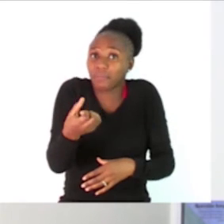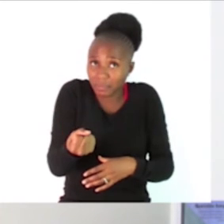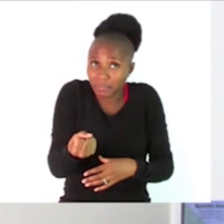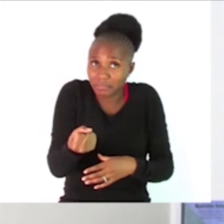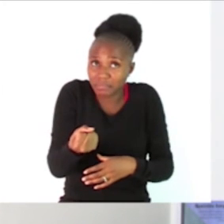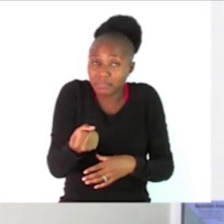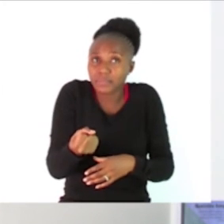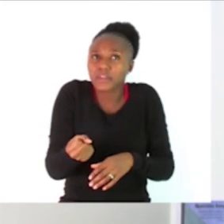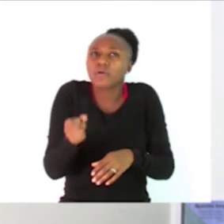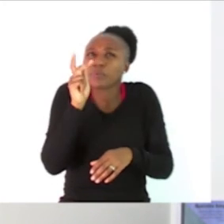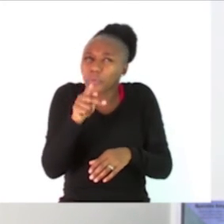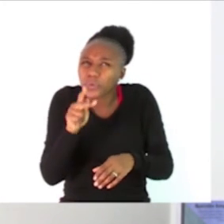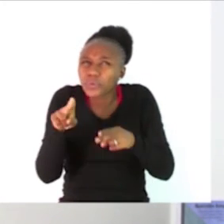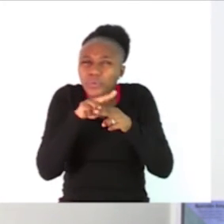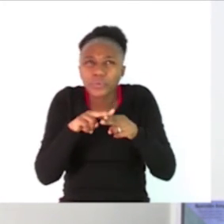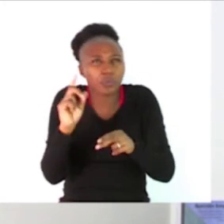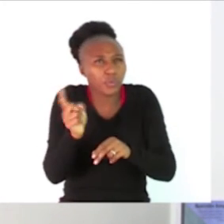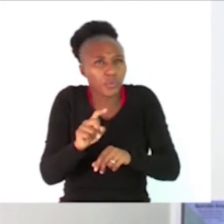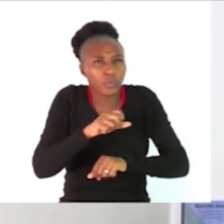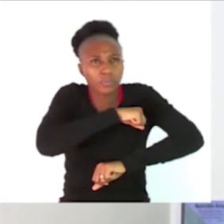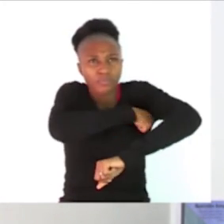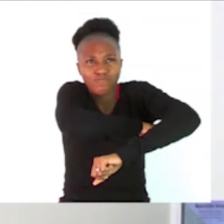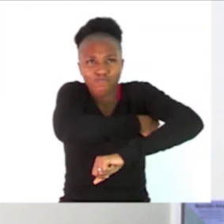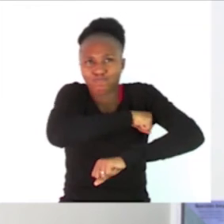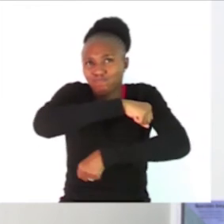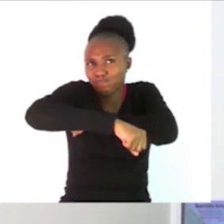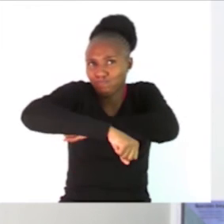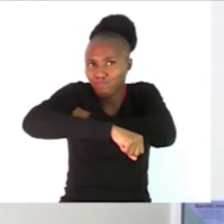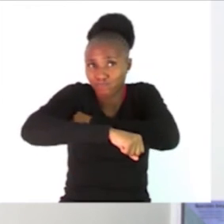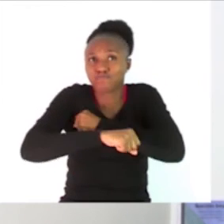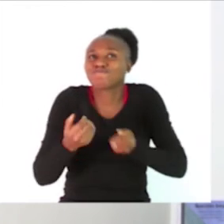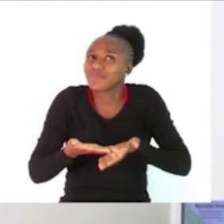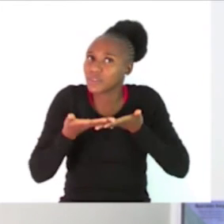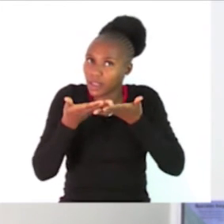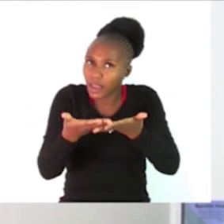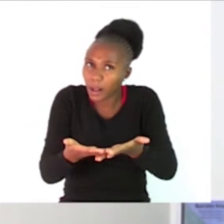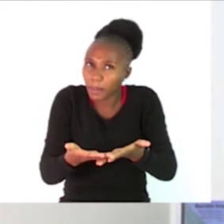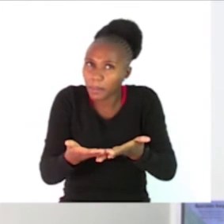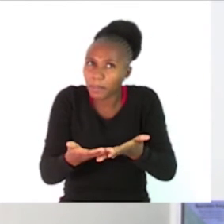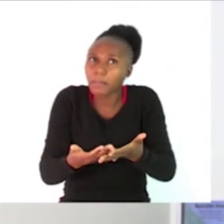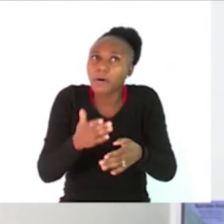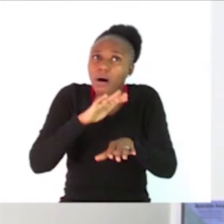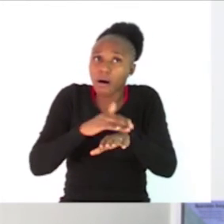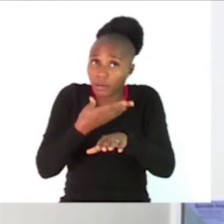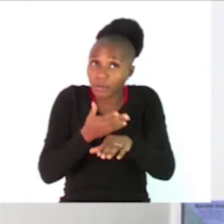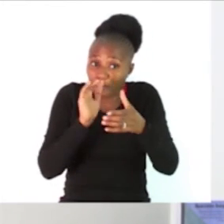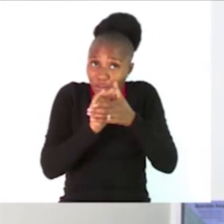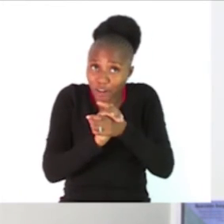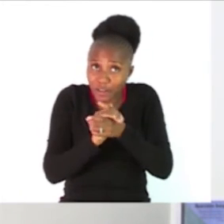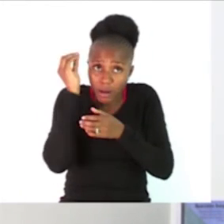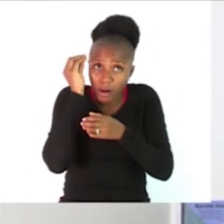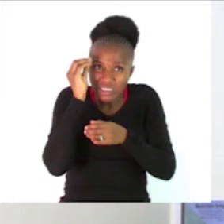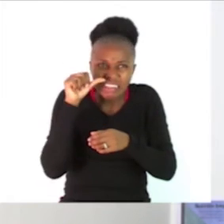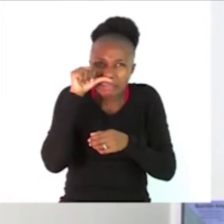deodorants. And so now this friend of yours that have this bad smell, if you don't know how to approach them, because it's very, very sensitive, most of